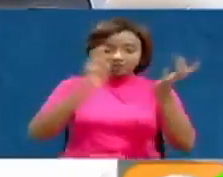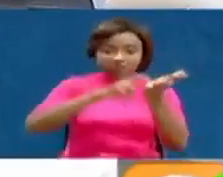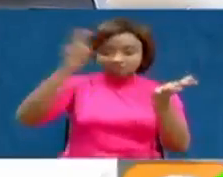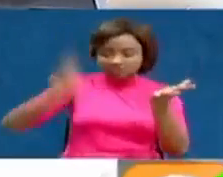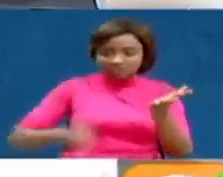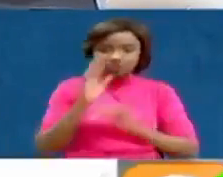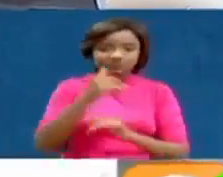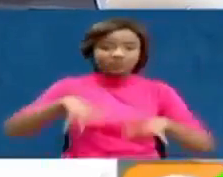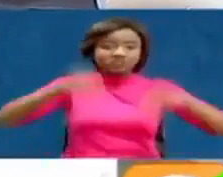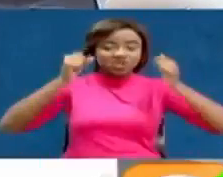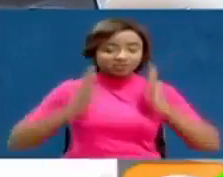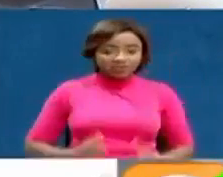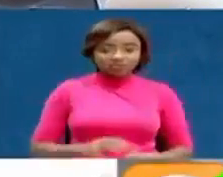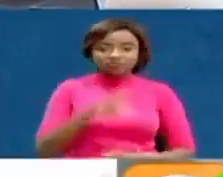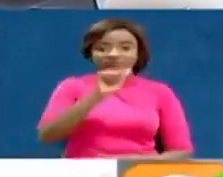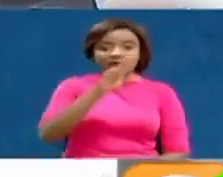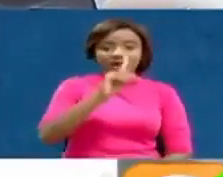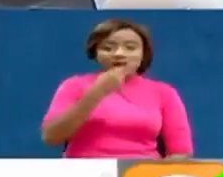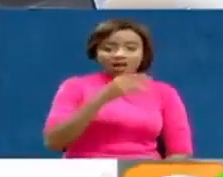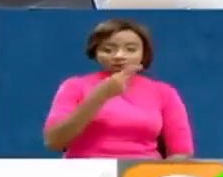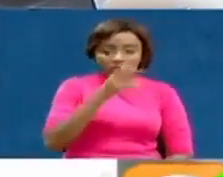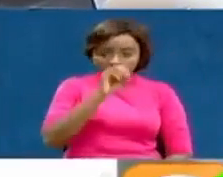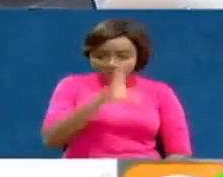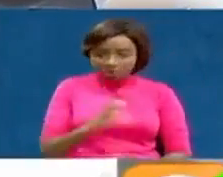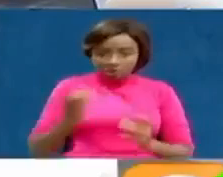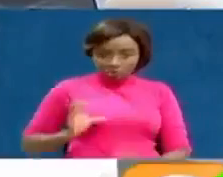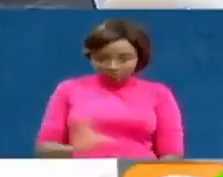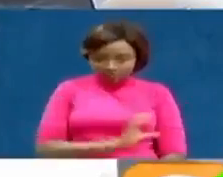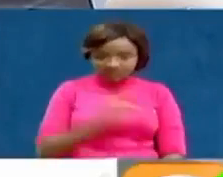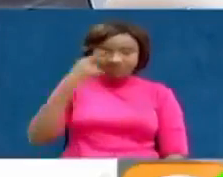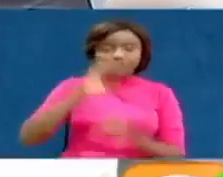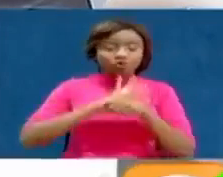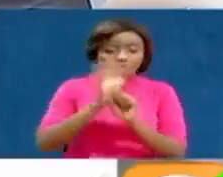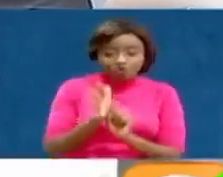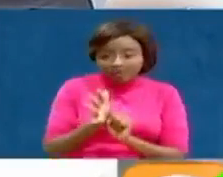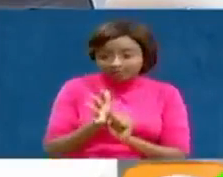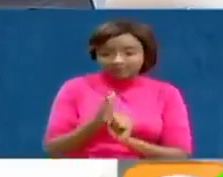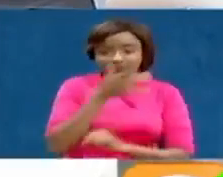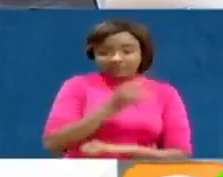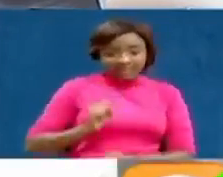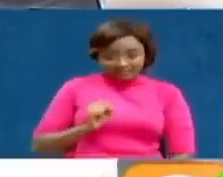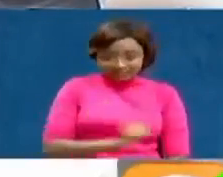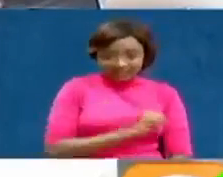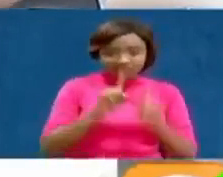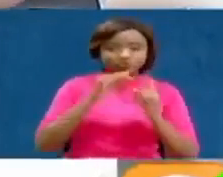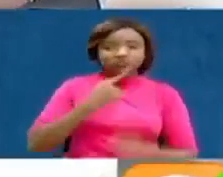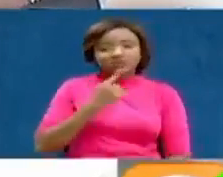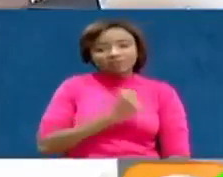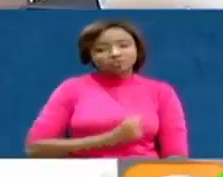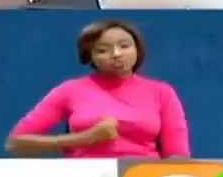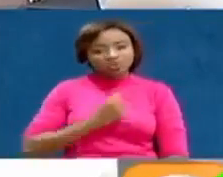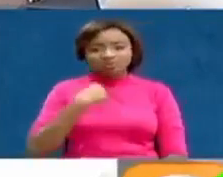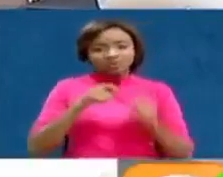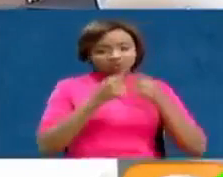as the chairperson of the Senate Ad Hoc Committee on COVID-19 situation and apologized to Kenyans for flouting the